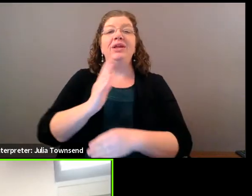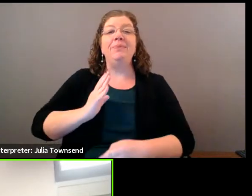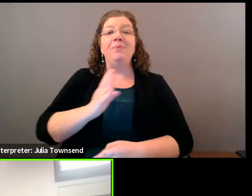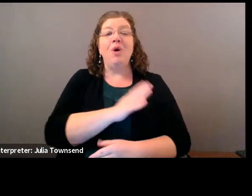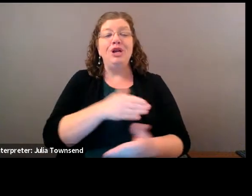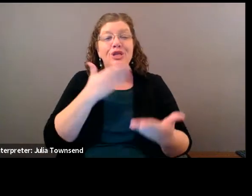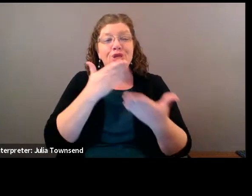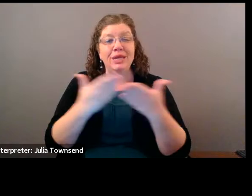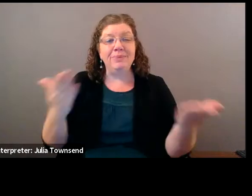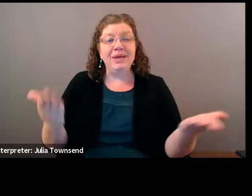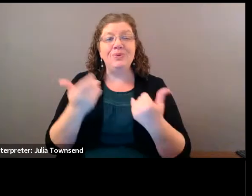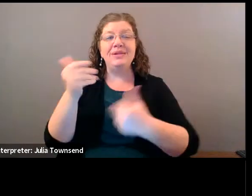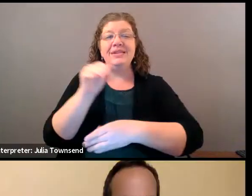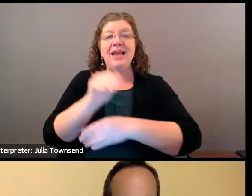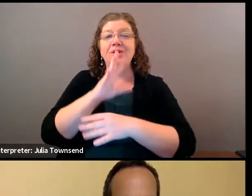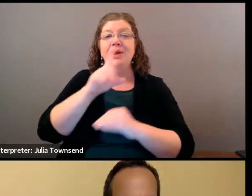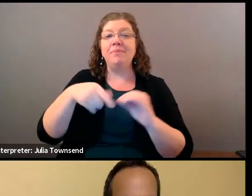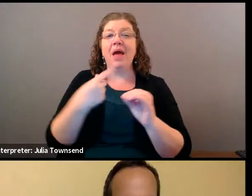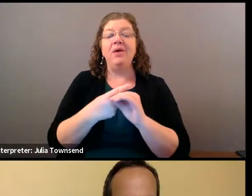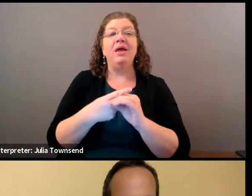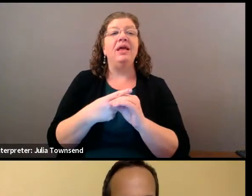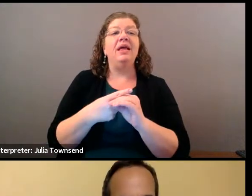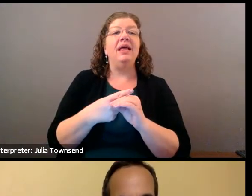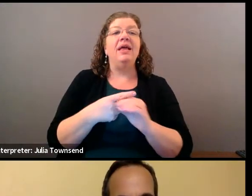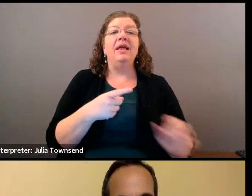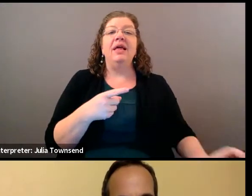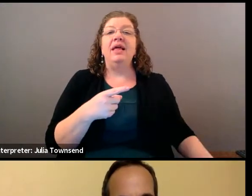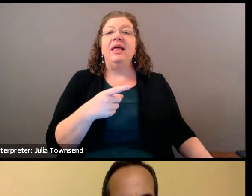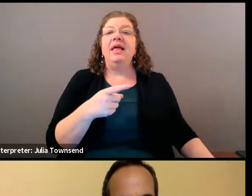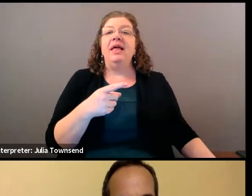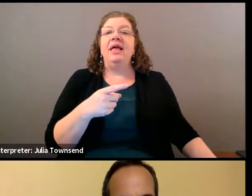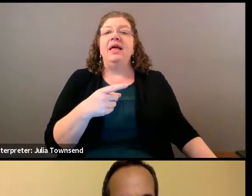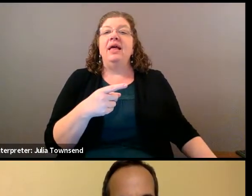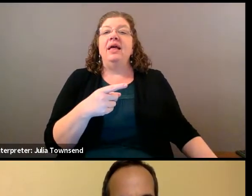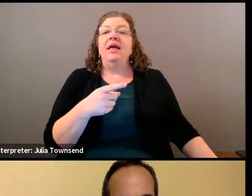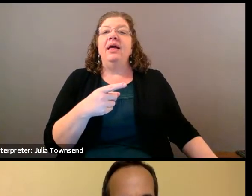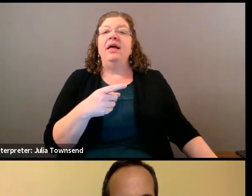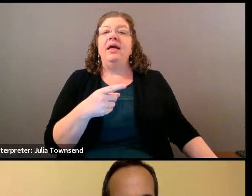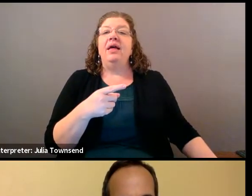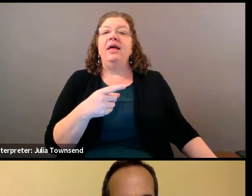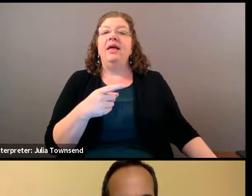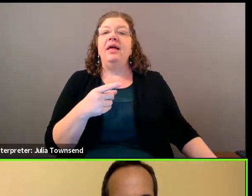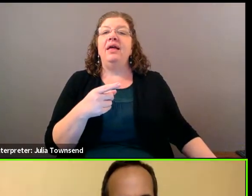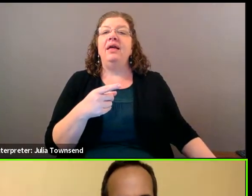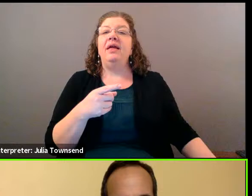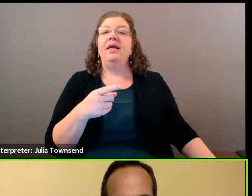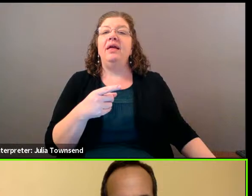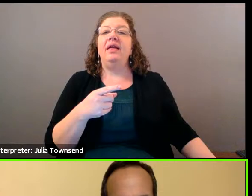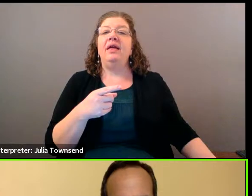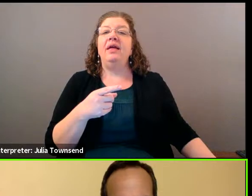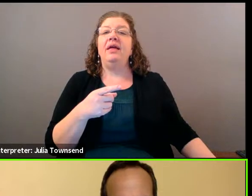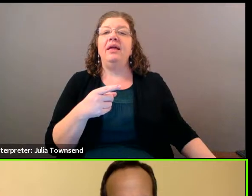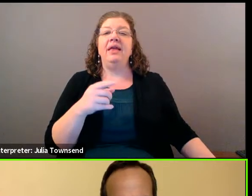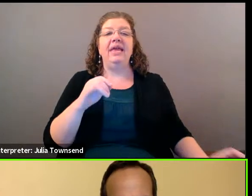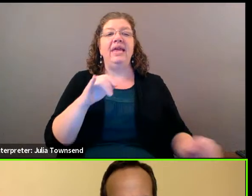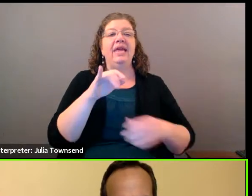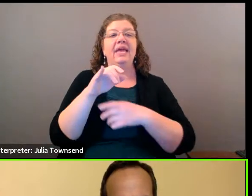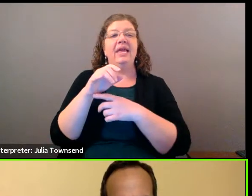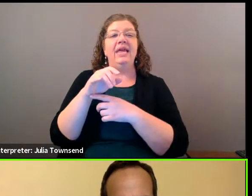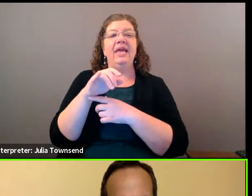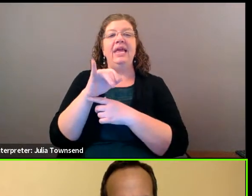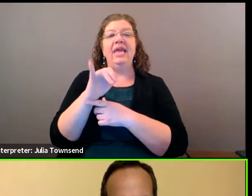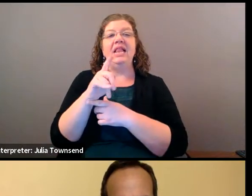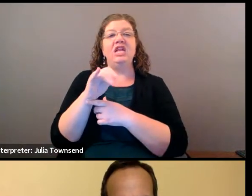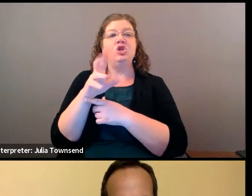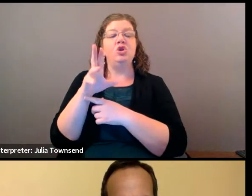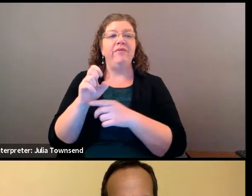here tonight to talk to you about illustrative mathematics. As you may know, in 2017, our 6th grade